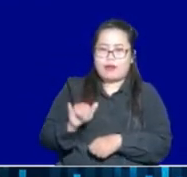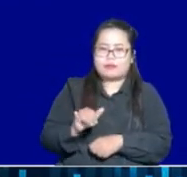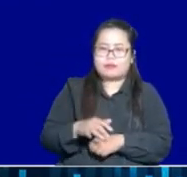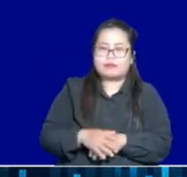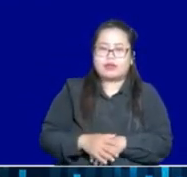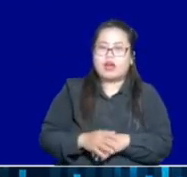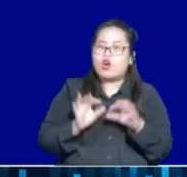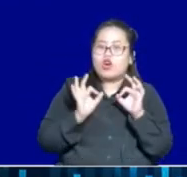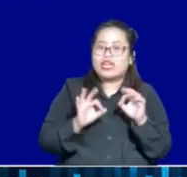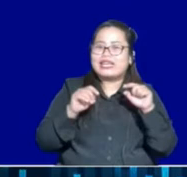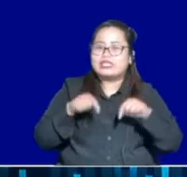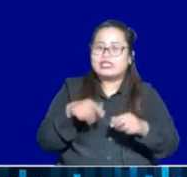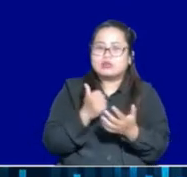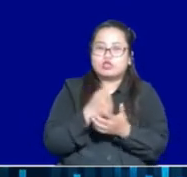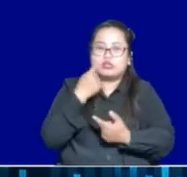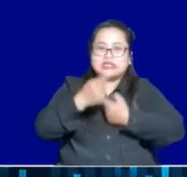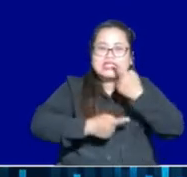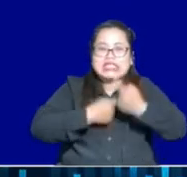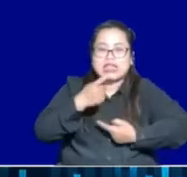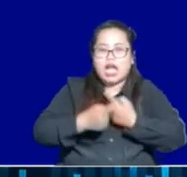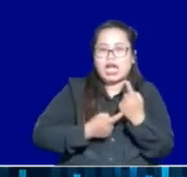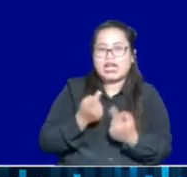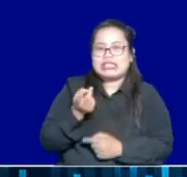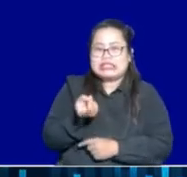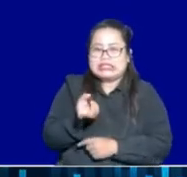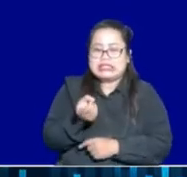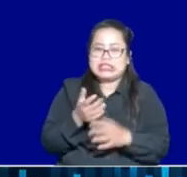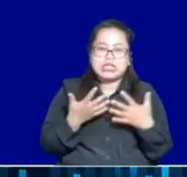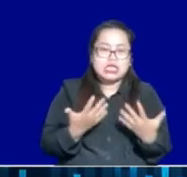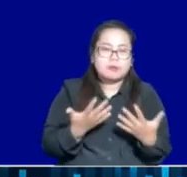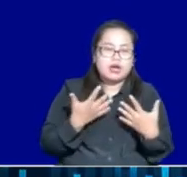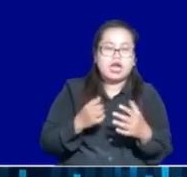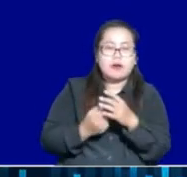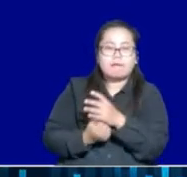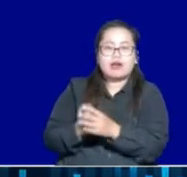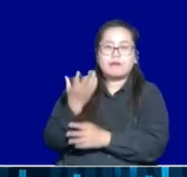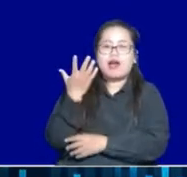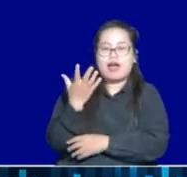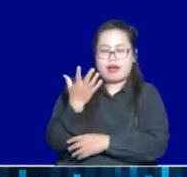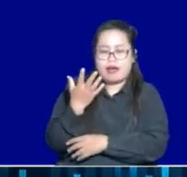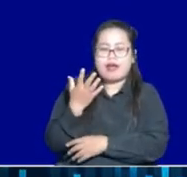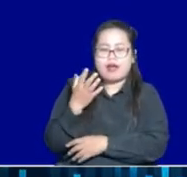about how progress might happen. We have applied